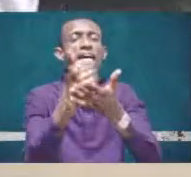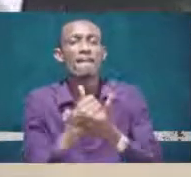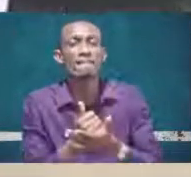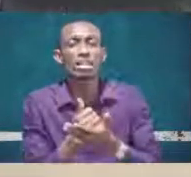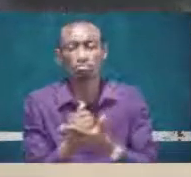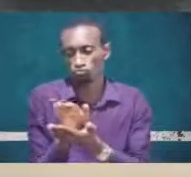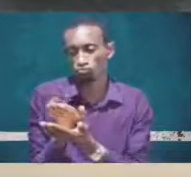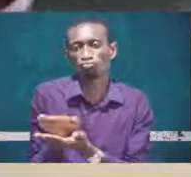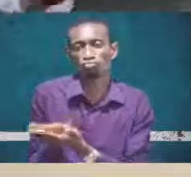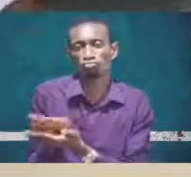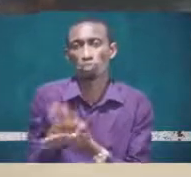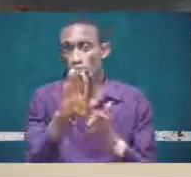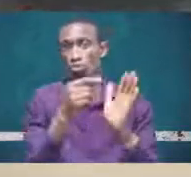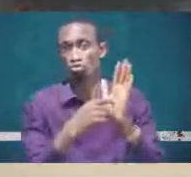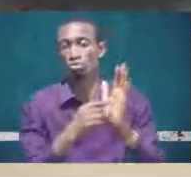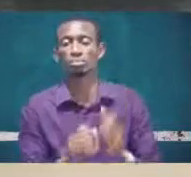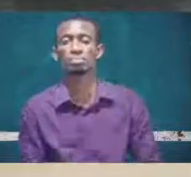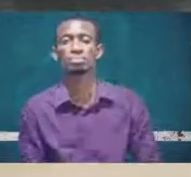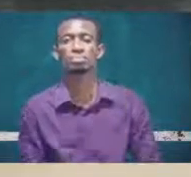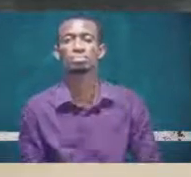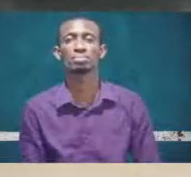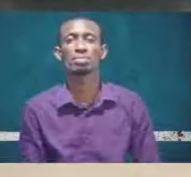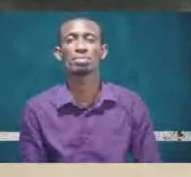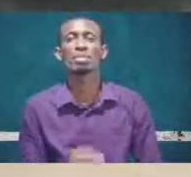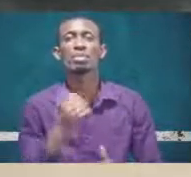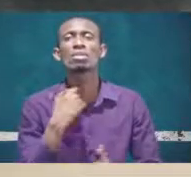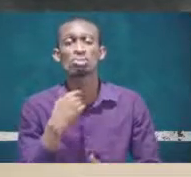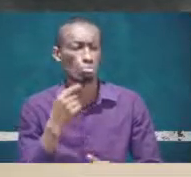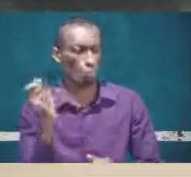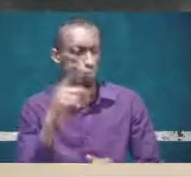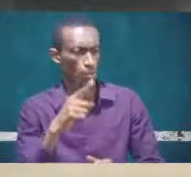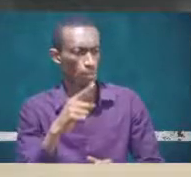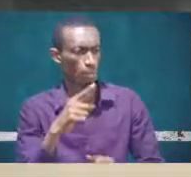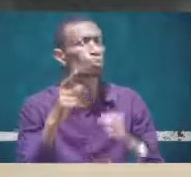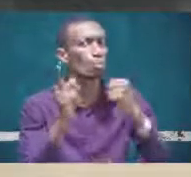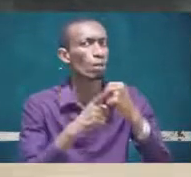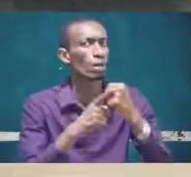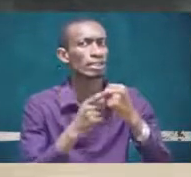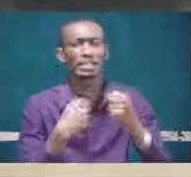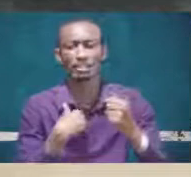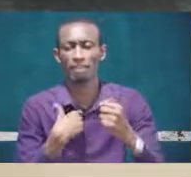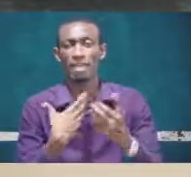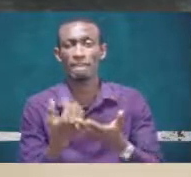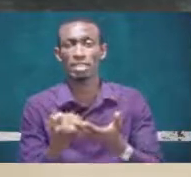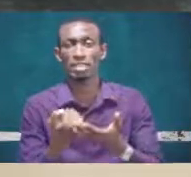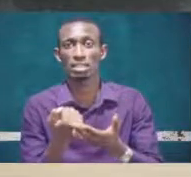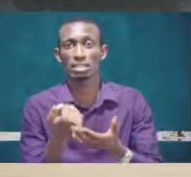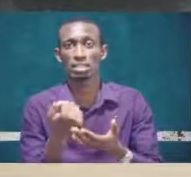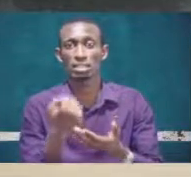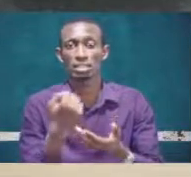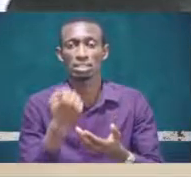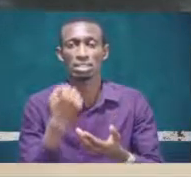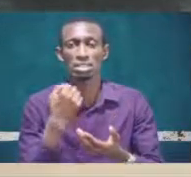form of money. Take an example. If we are in the month of June and I have a sack of tomatoes, this sack